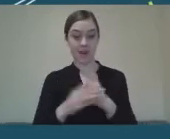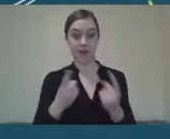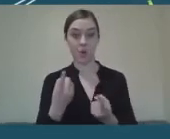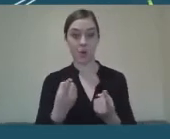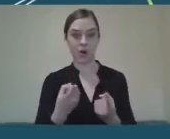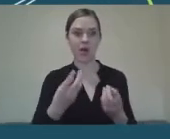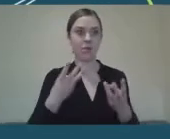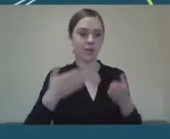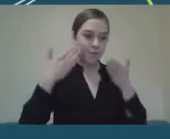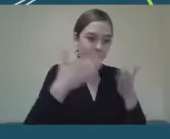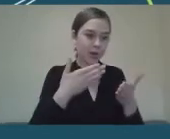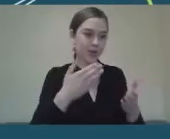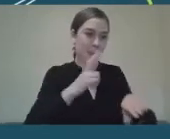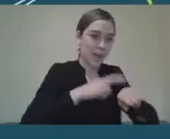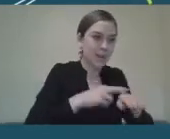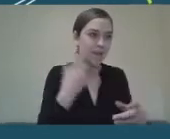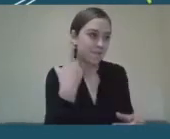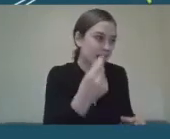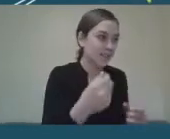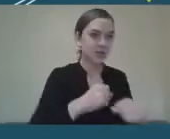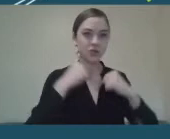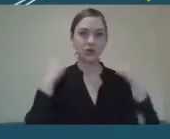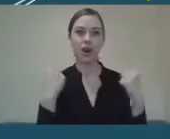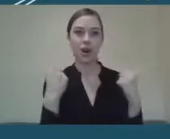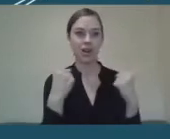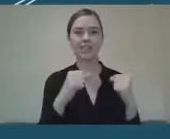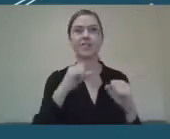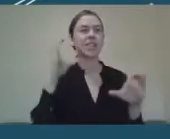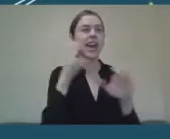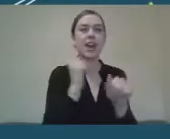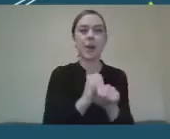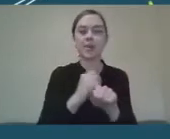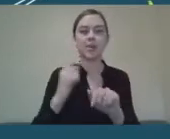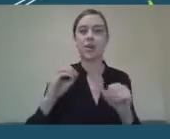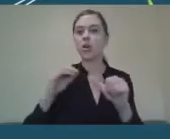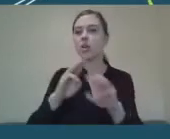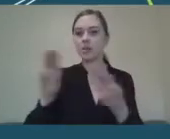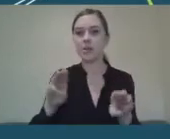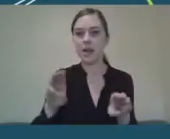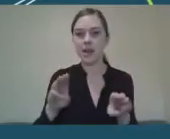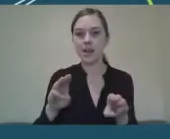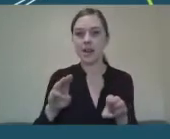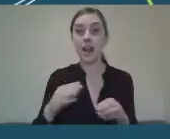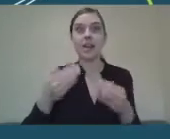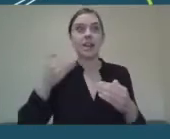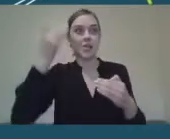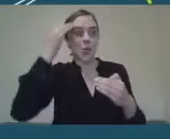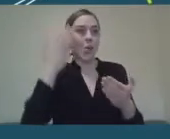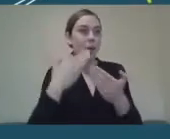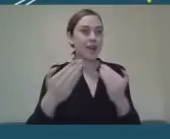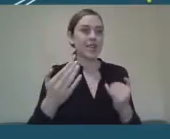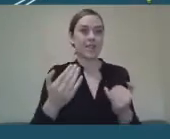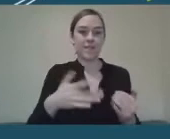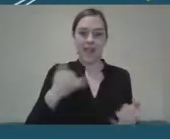I didn't care about anyone around me. And I knew what it felt like to feel alive because of sport. And I knew